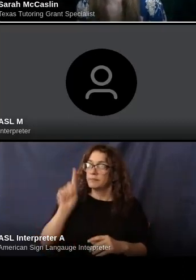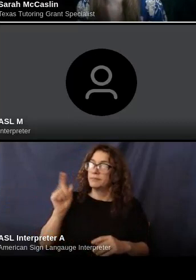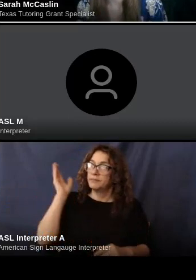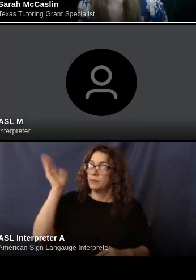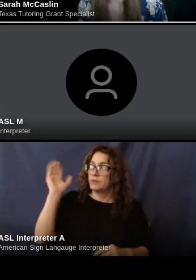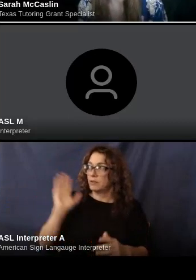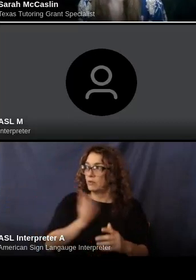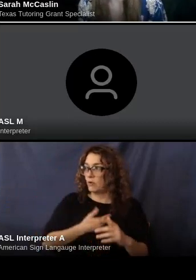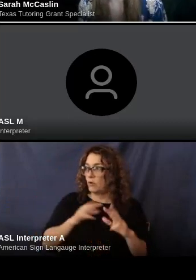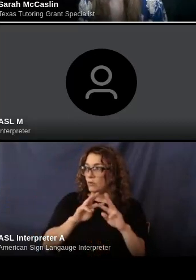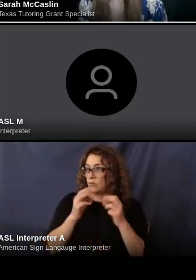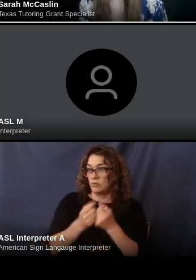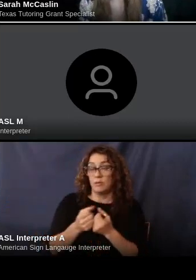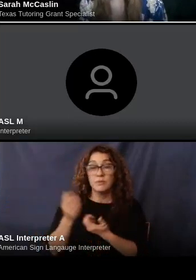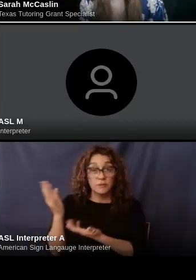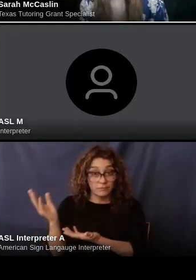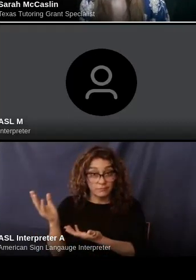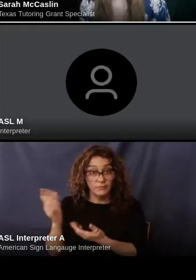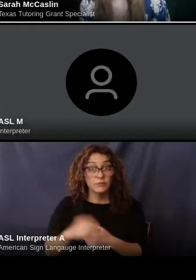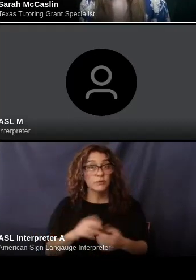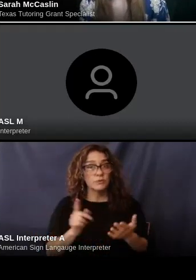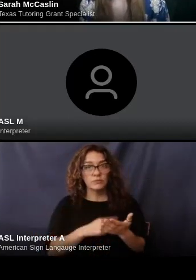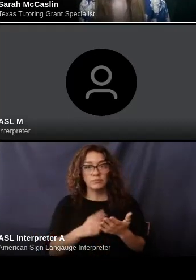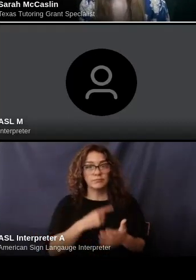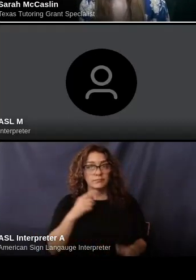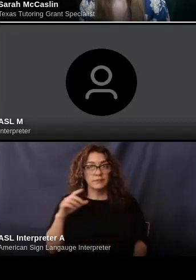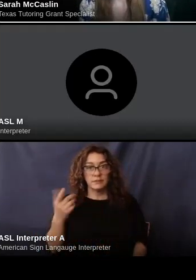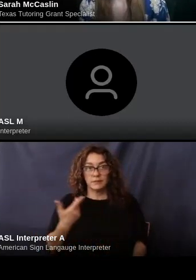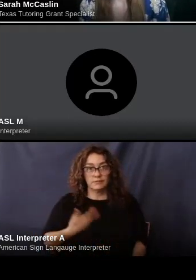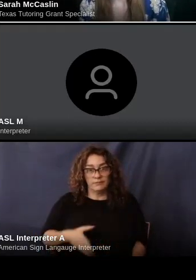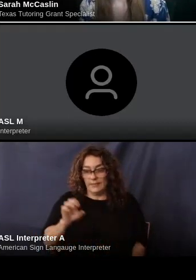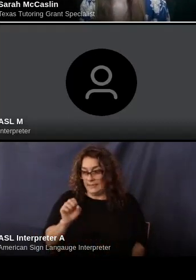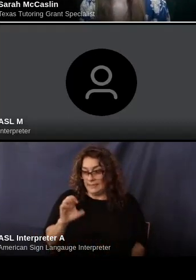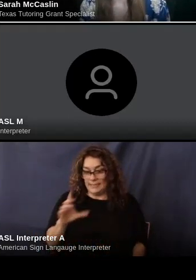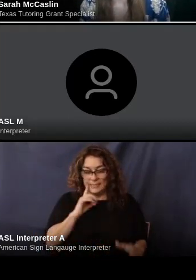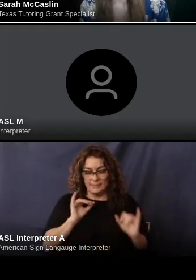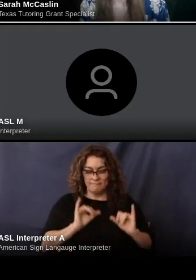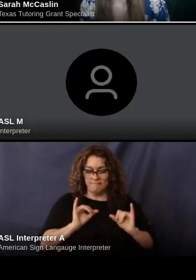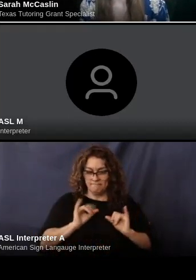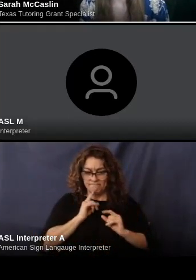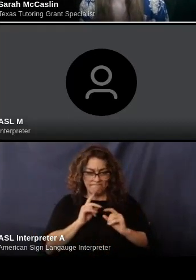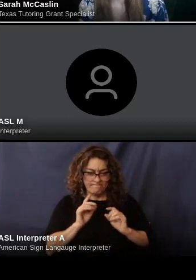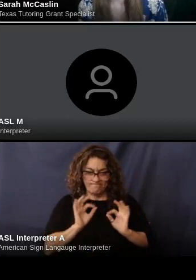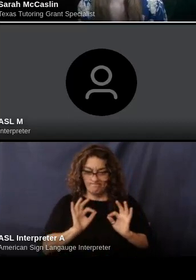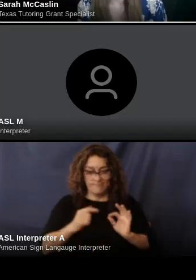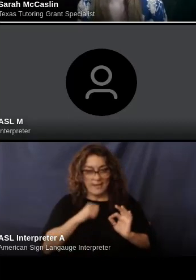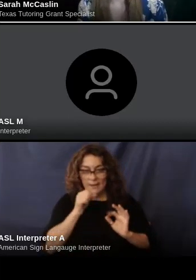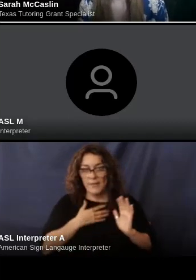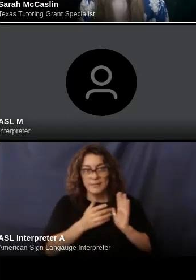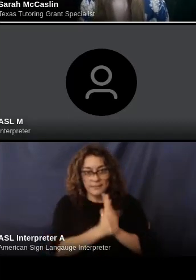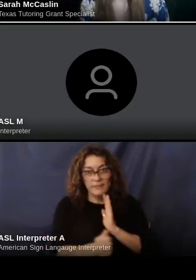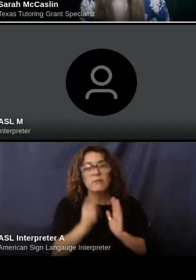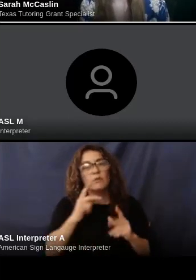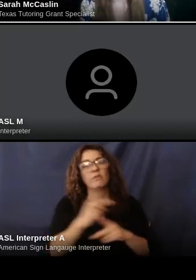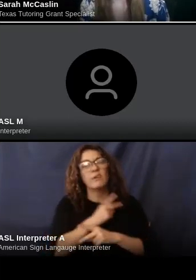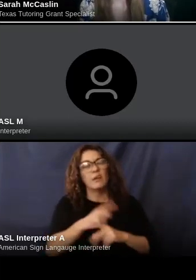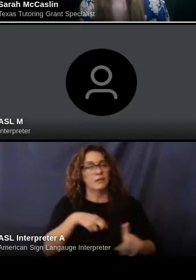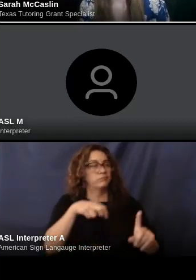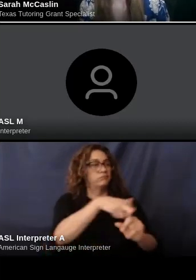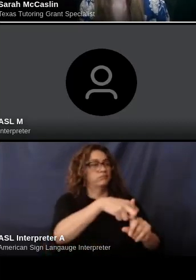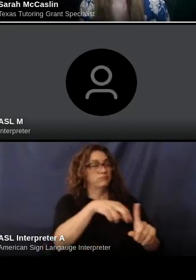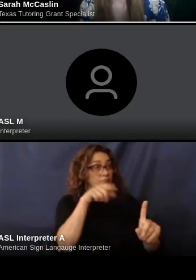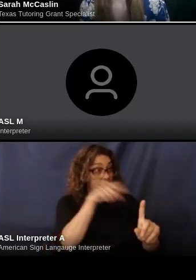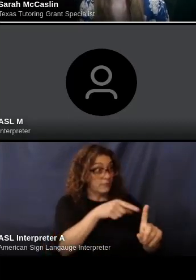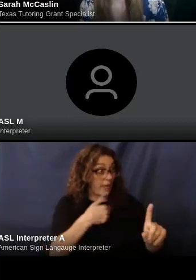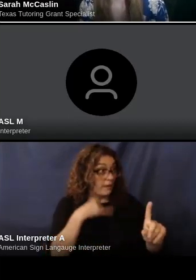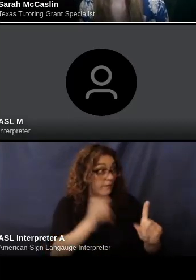of this puzzle that is outside of their scope, they are doing everything they can to pull in supports from all over the place and